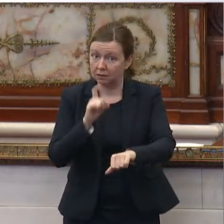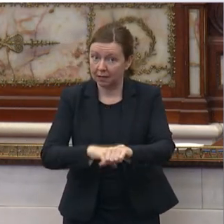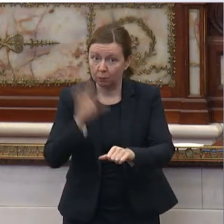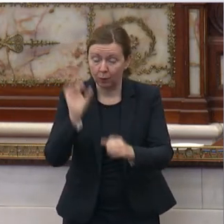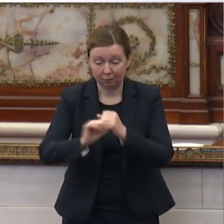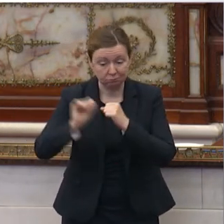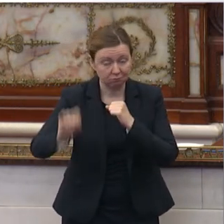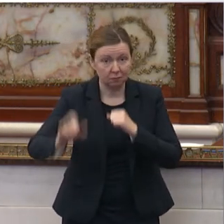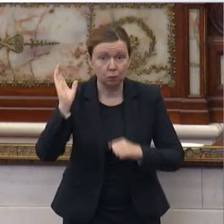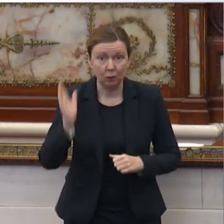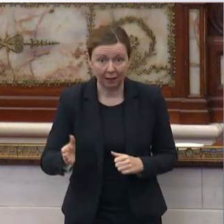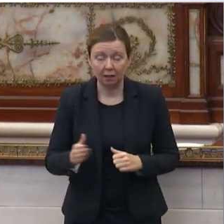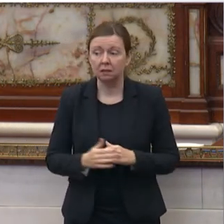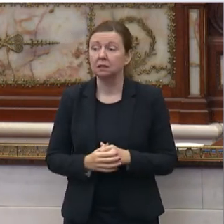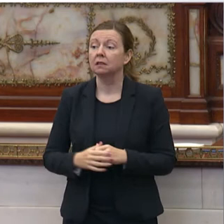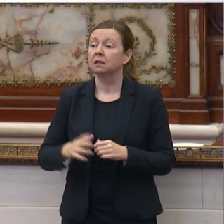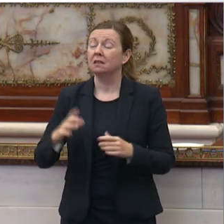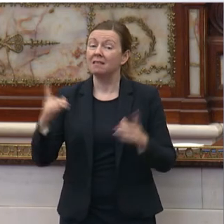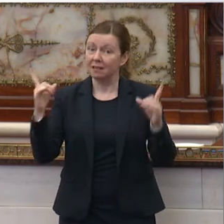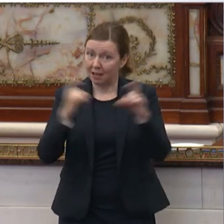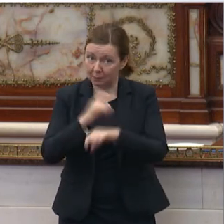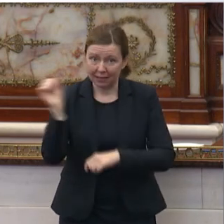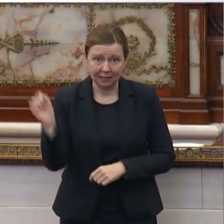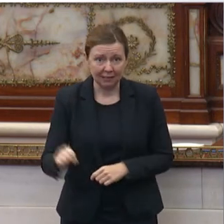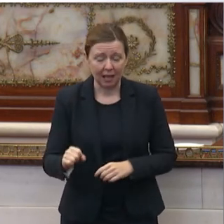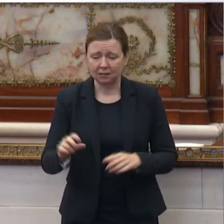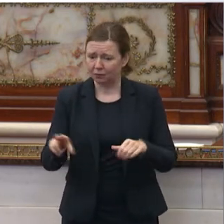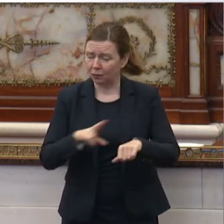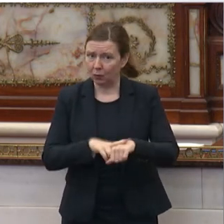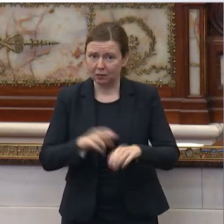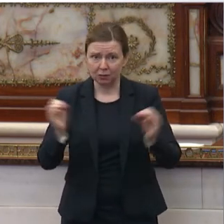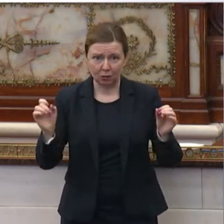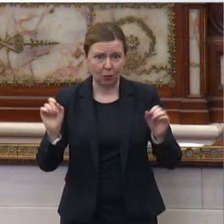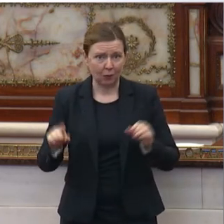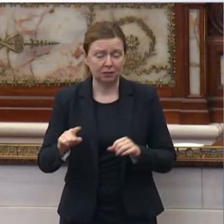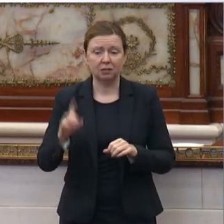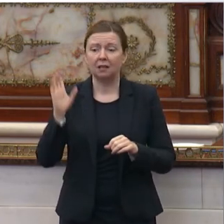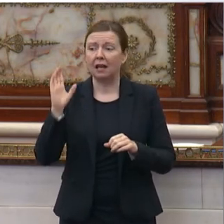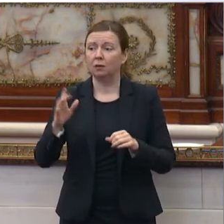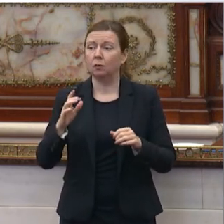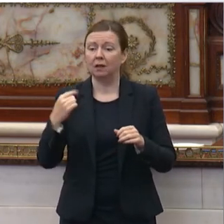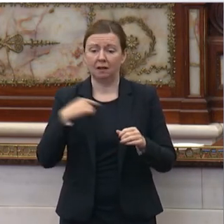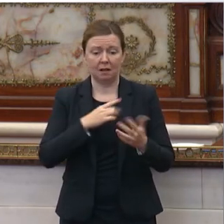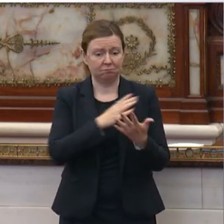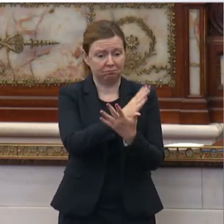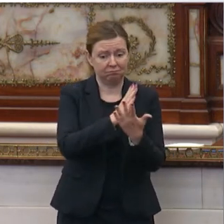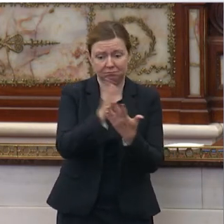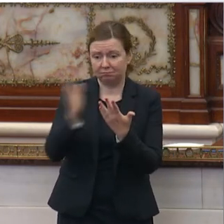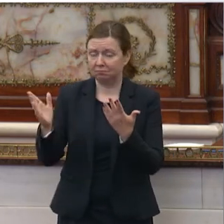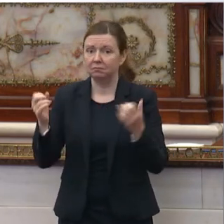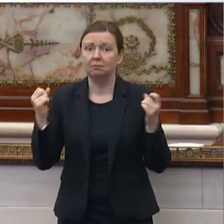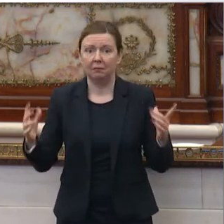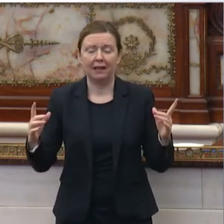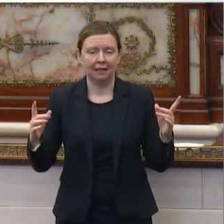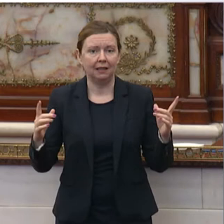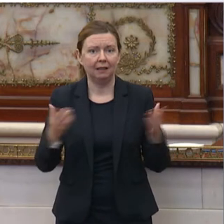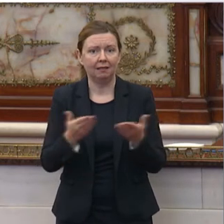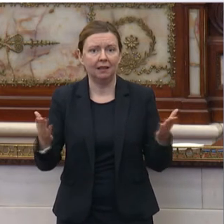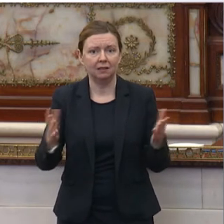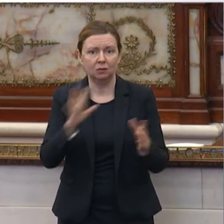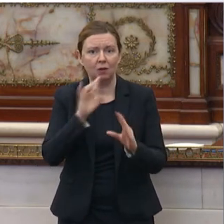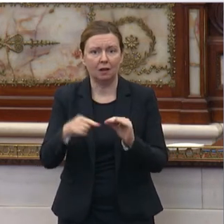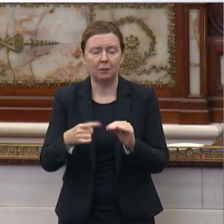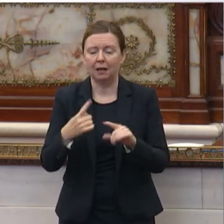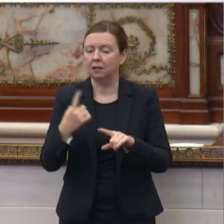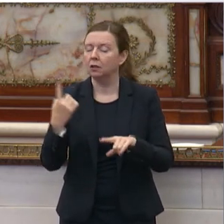know it's going to be complicated, there's no question, and it will pull us down many roads. But I believe that we cannot